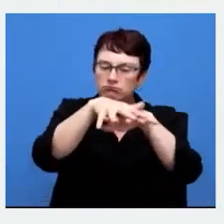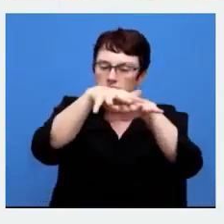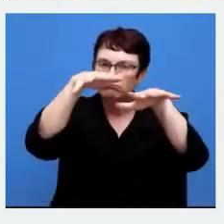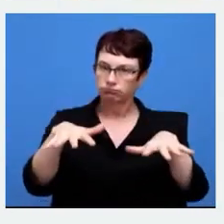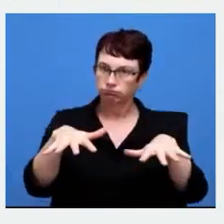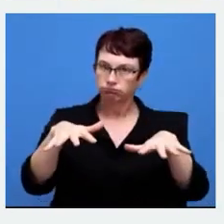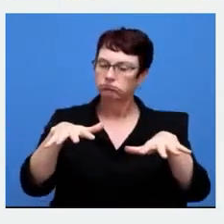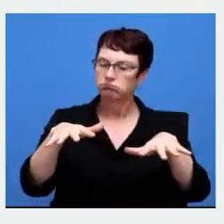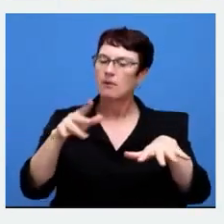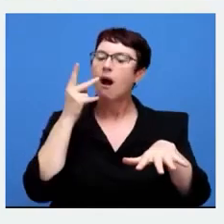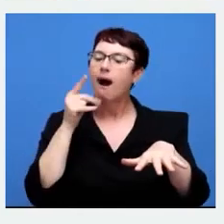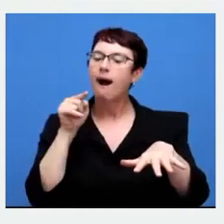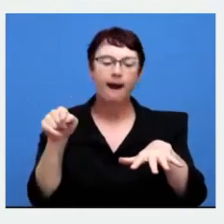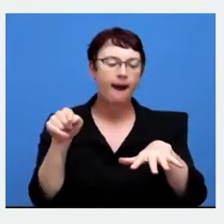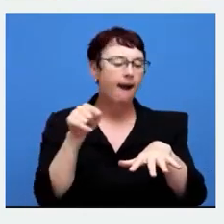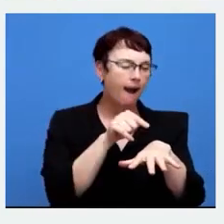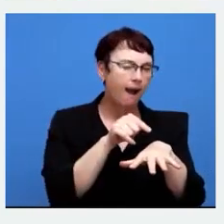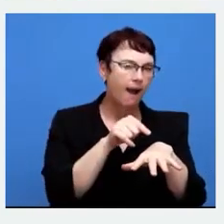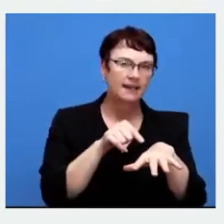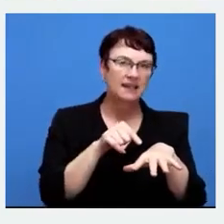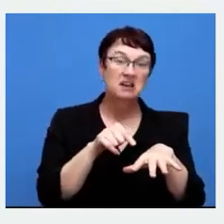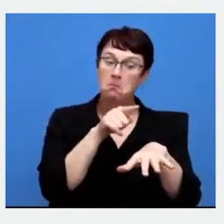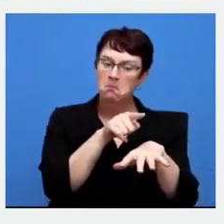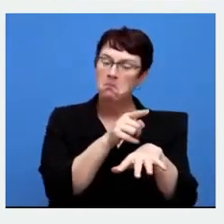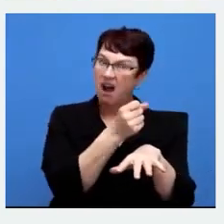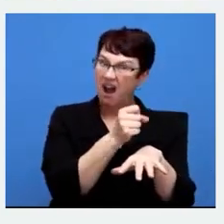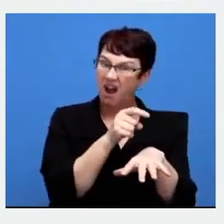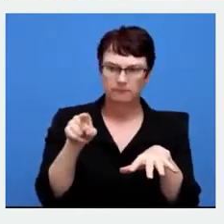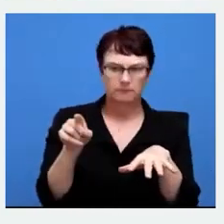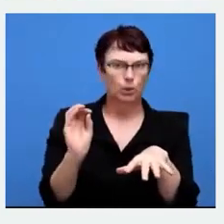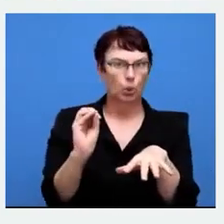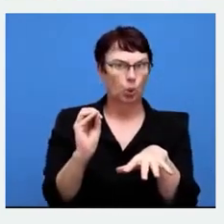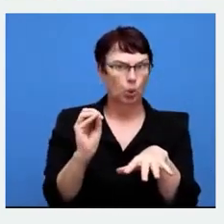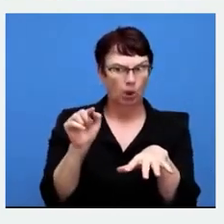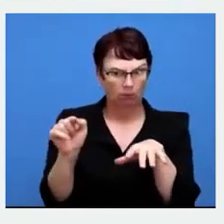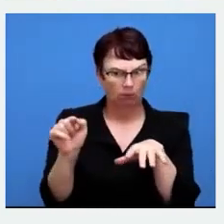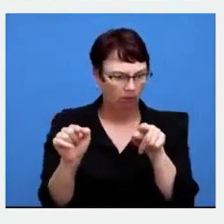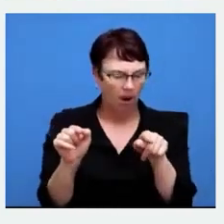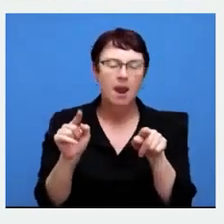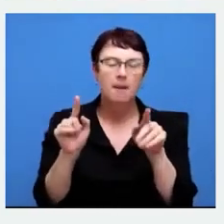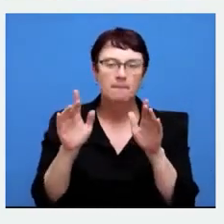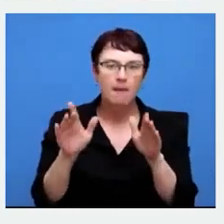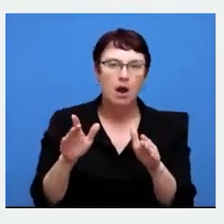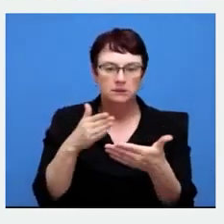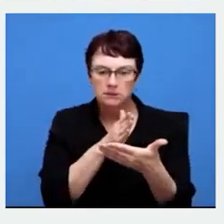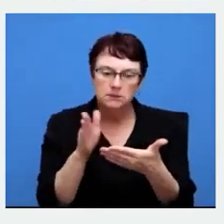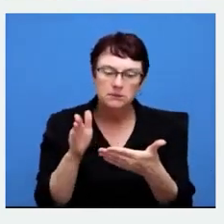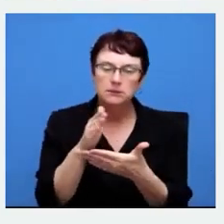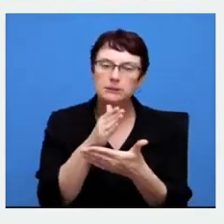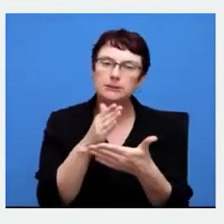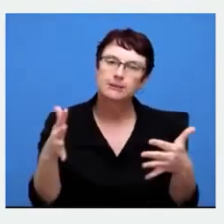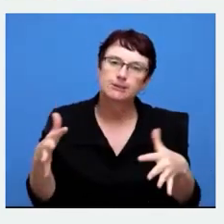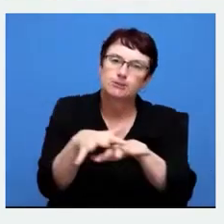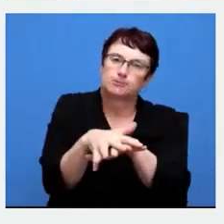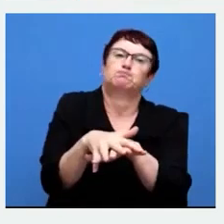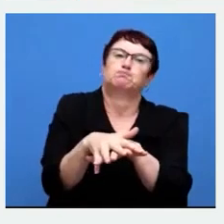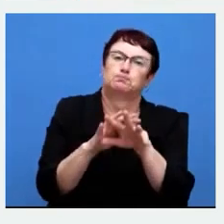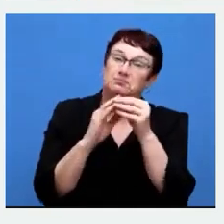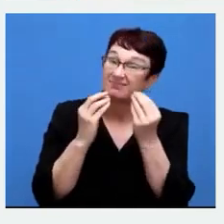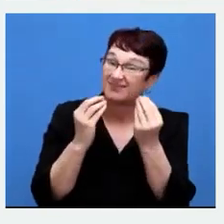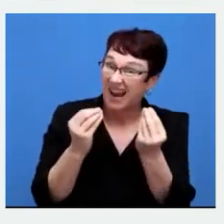say, an atlas should be, let's say, developed together with public administration because it's addressing